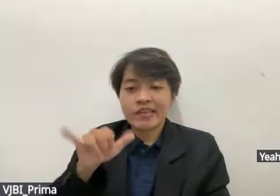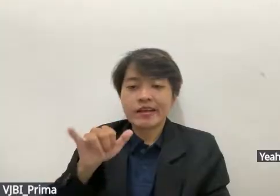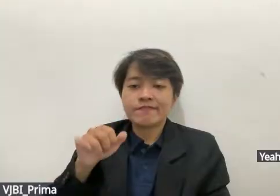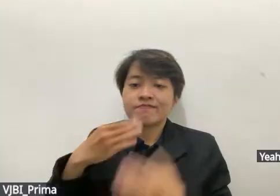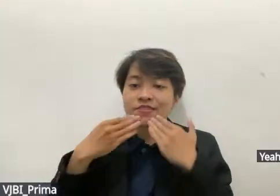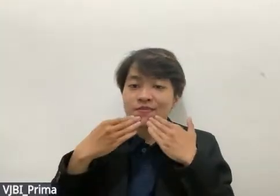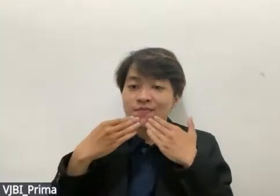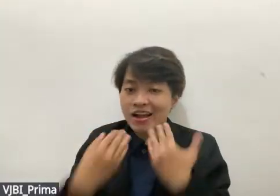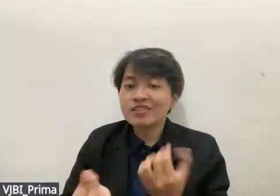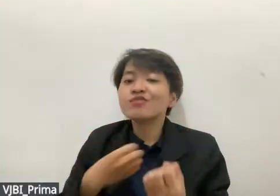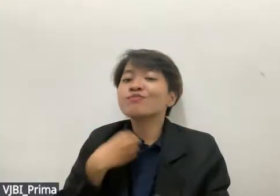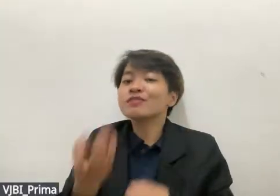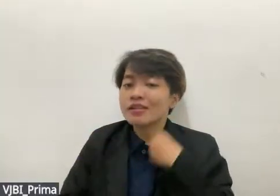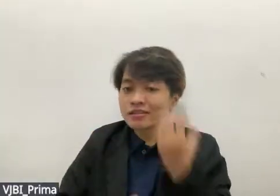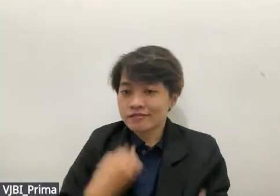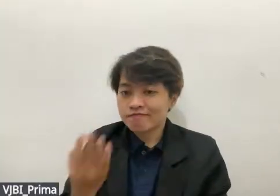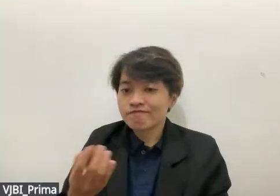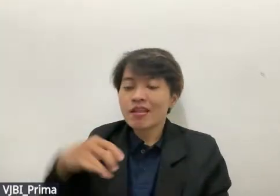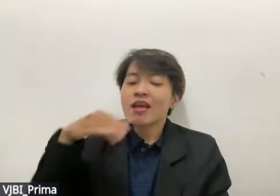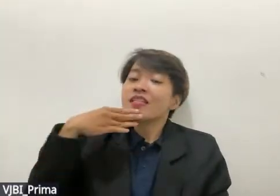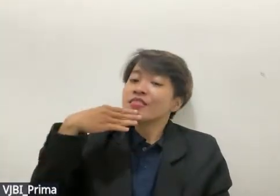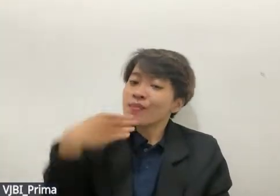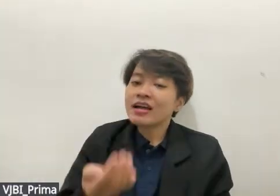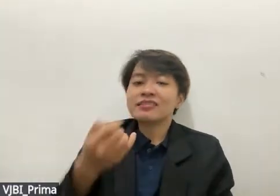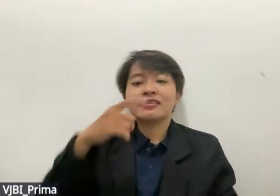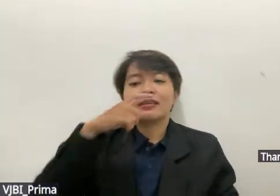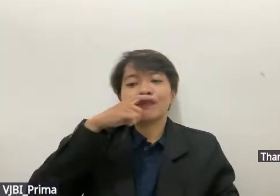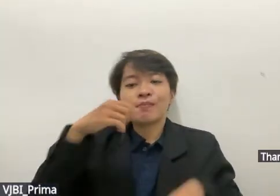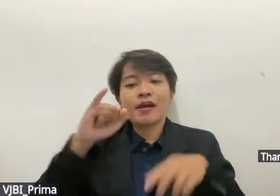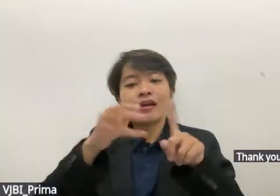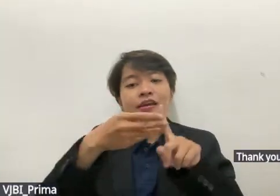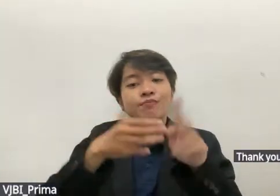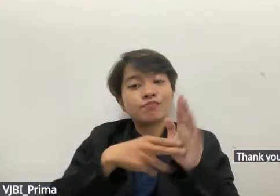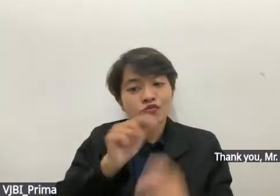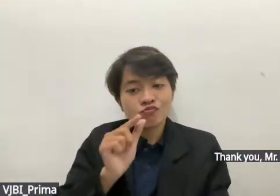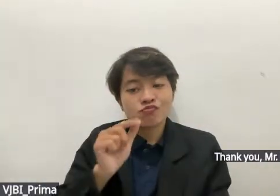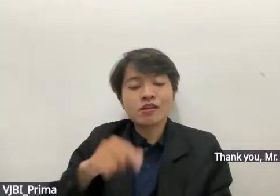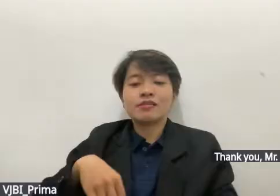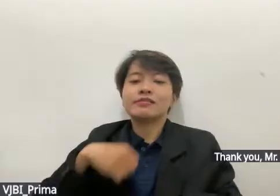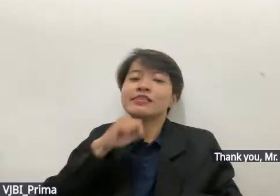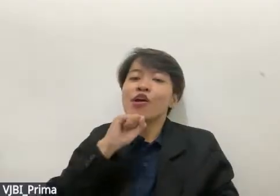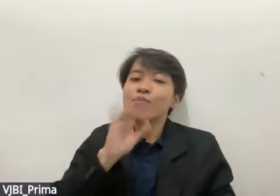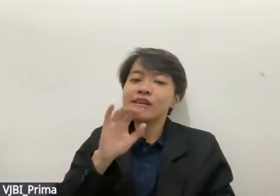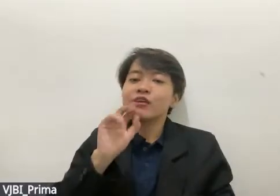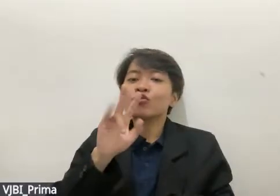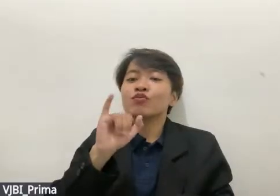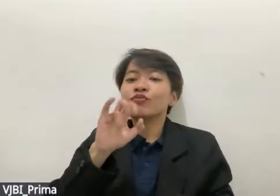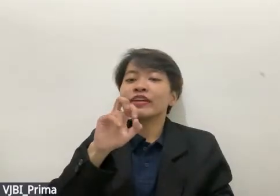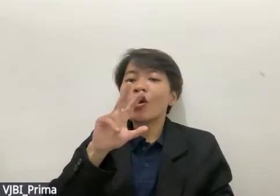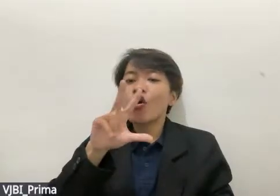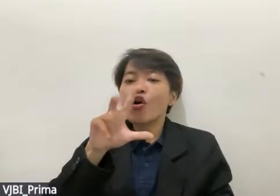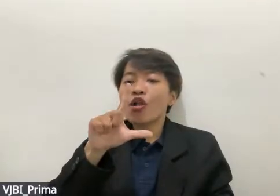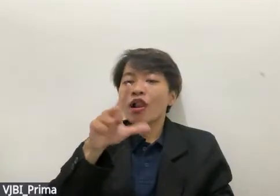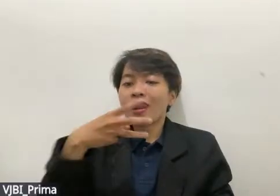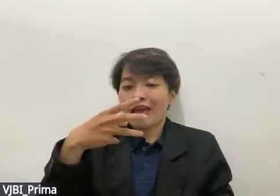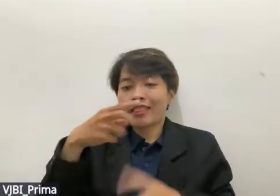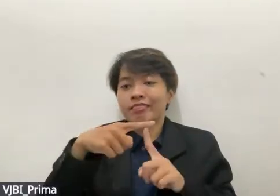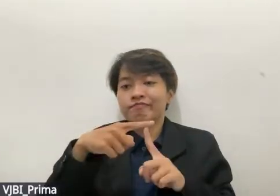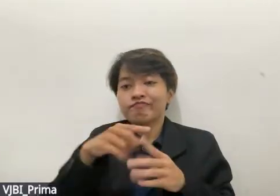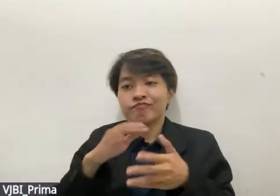Thank you, Mr. Ibn Barisa. Thank you, Professor Violet, for your response. Okay, everyone, we will